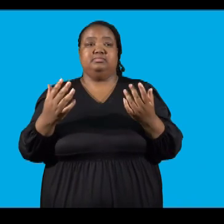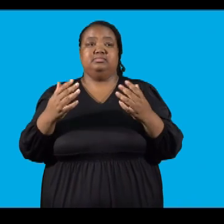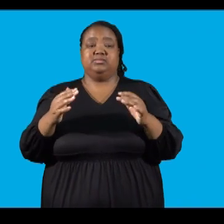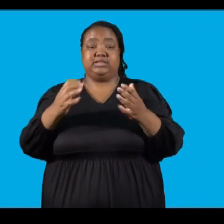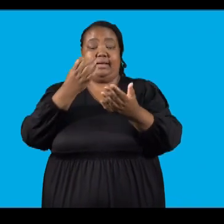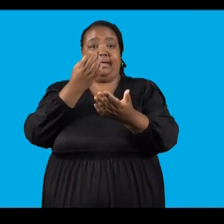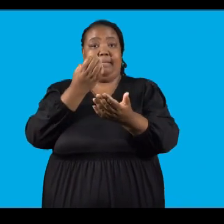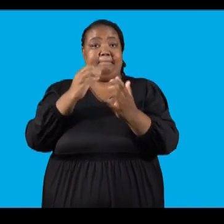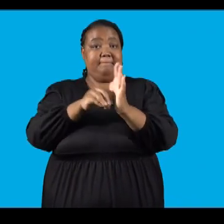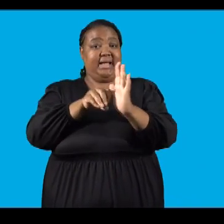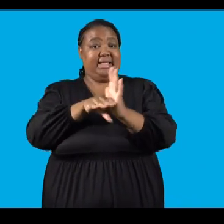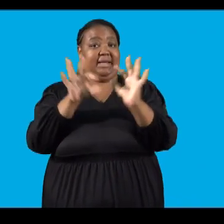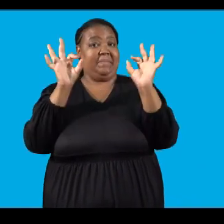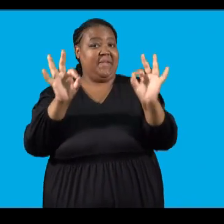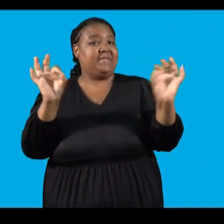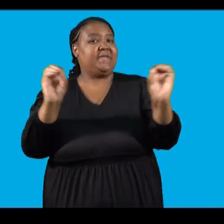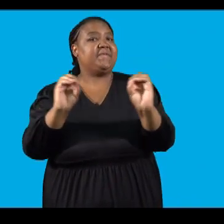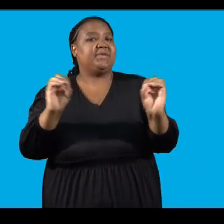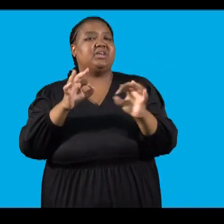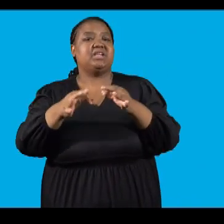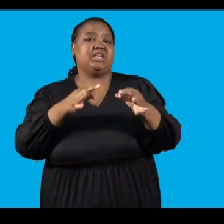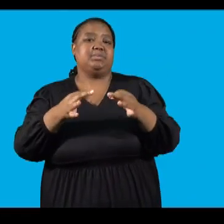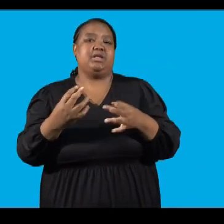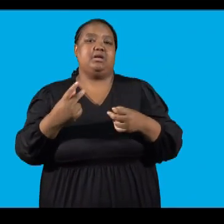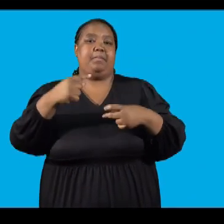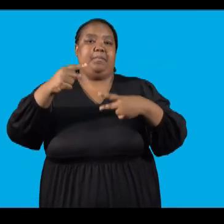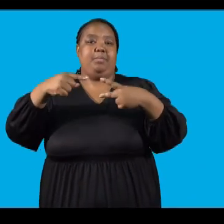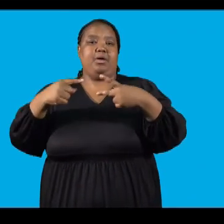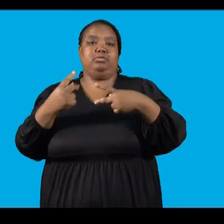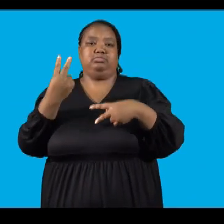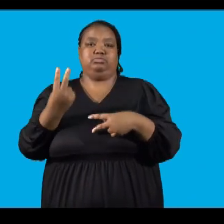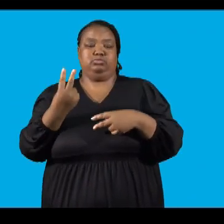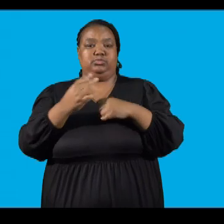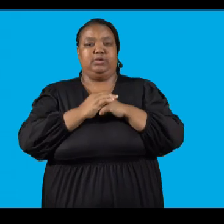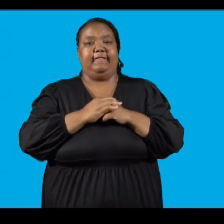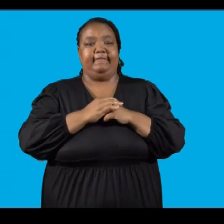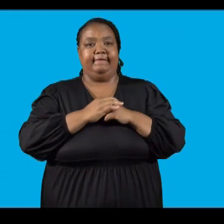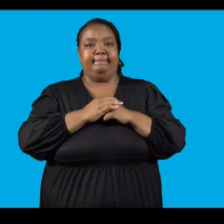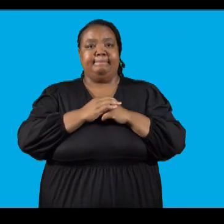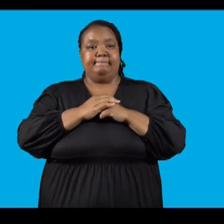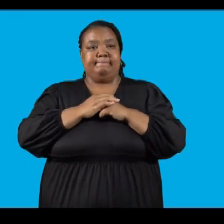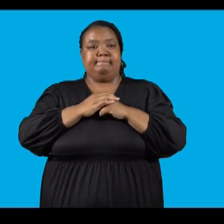Briefly describe the term imperfect market. For 2 marks,